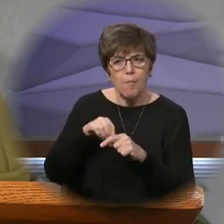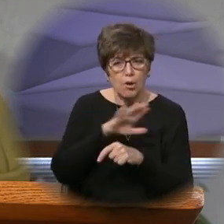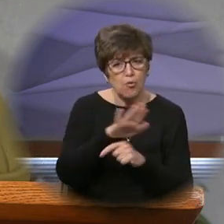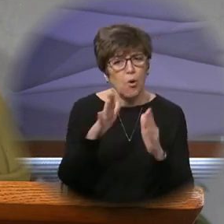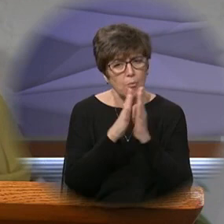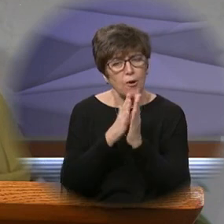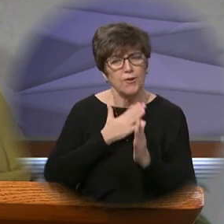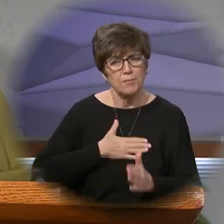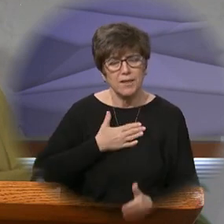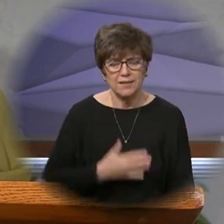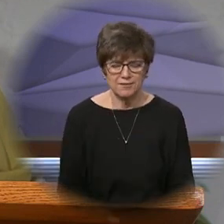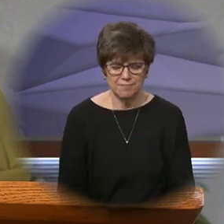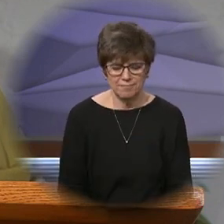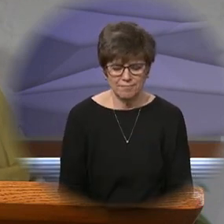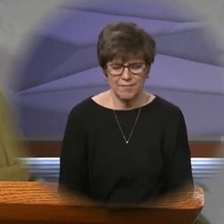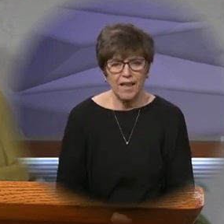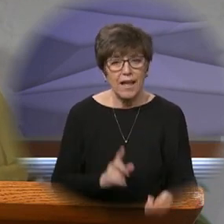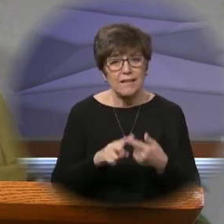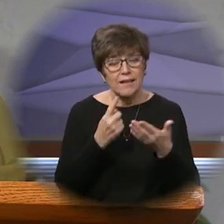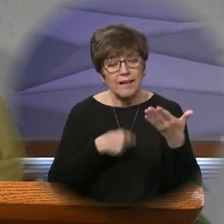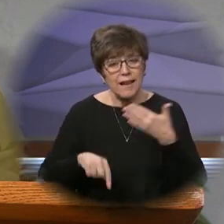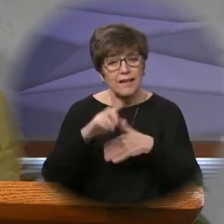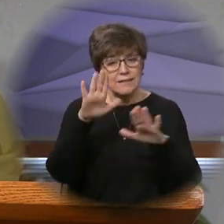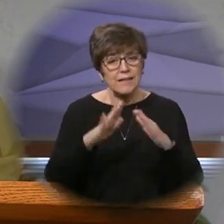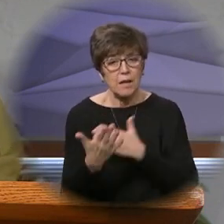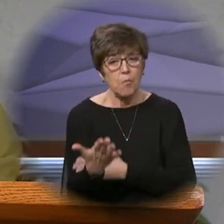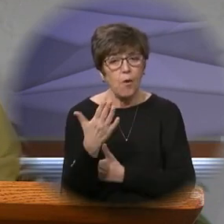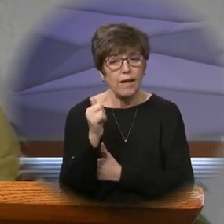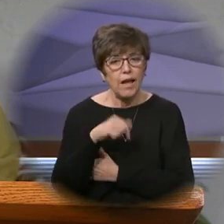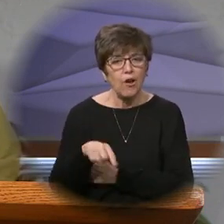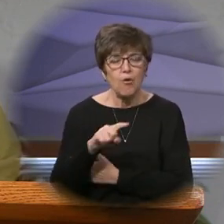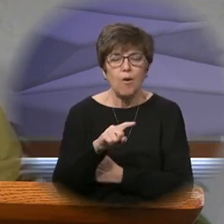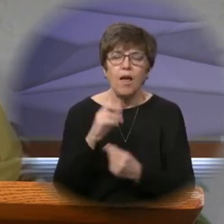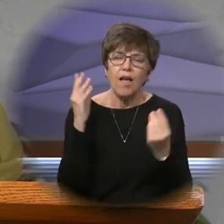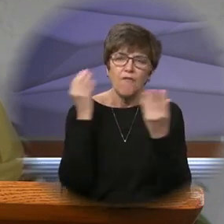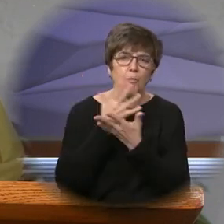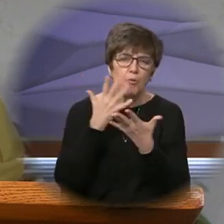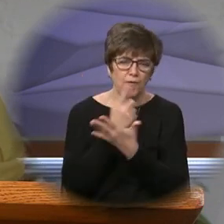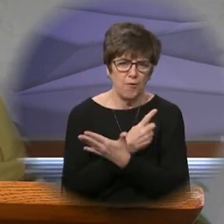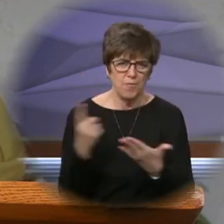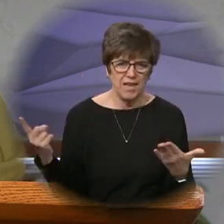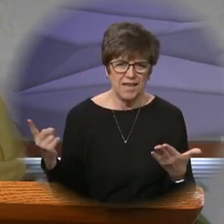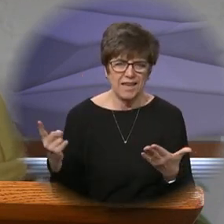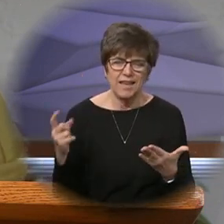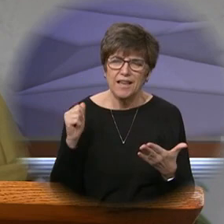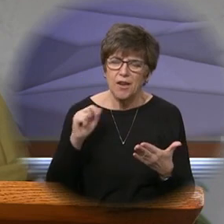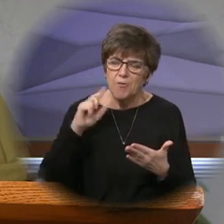your prayers. Until next Sunday morning, may you have a beautiful